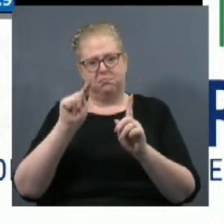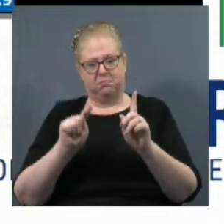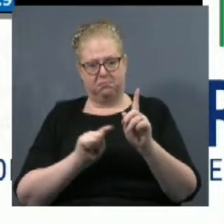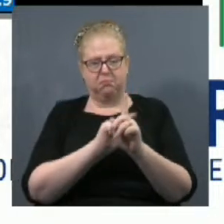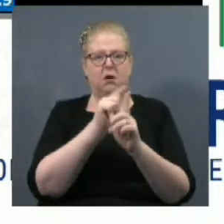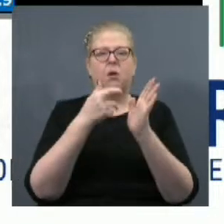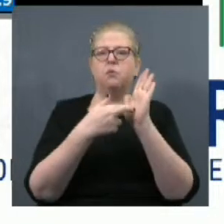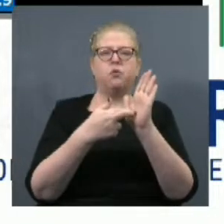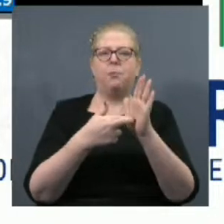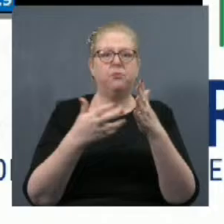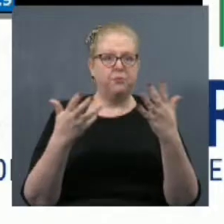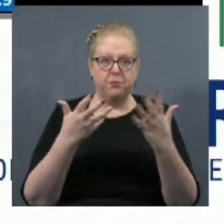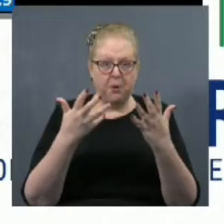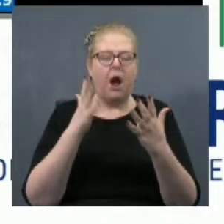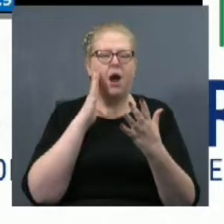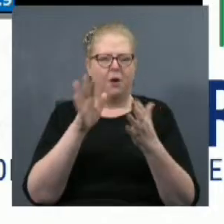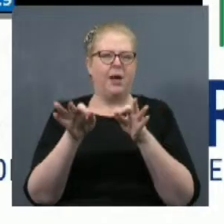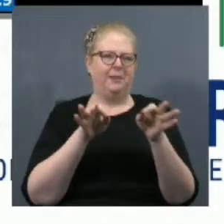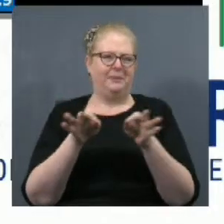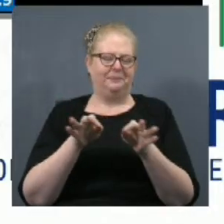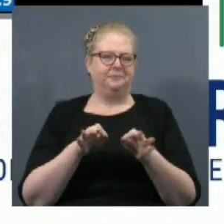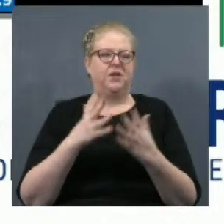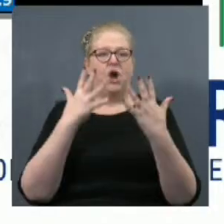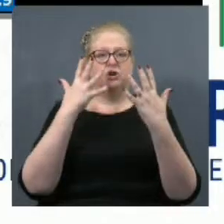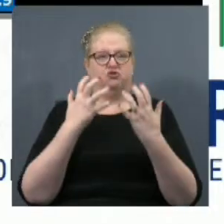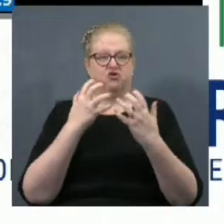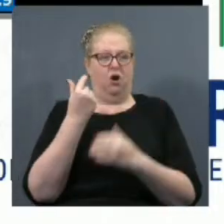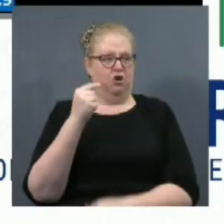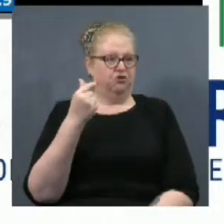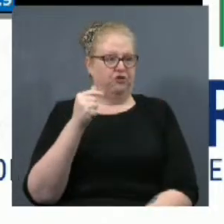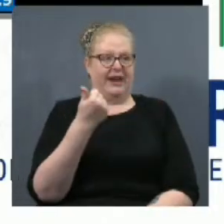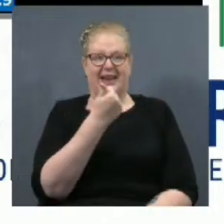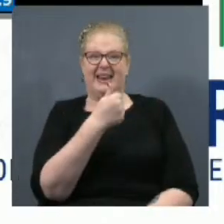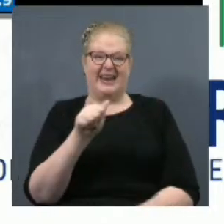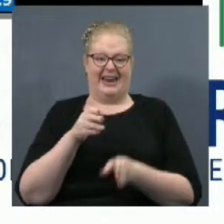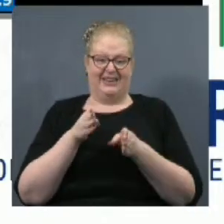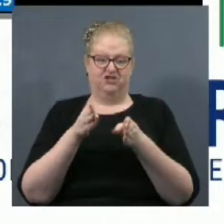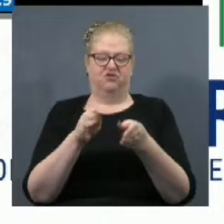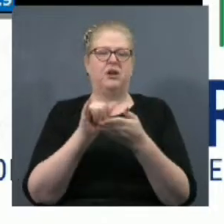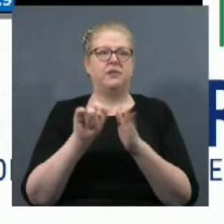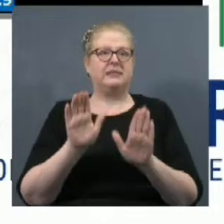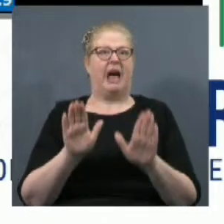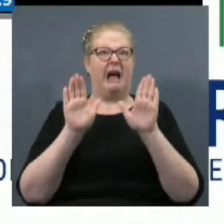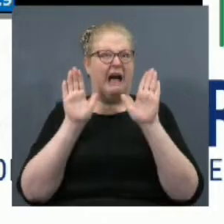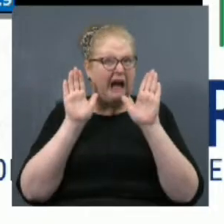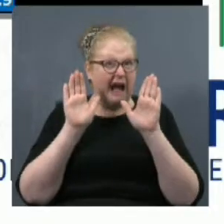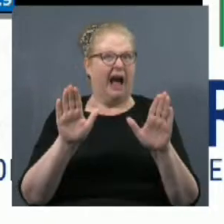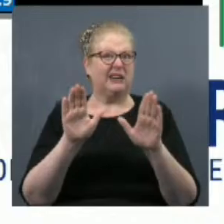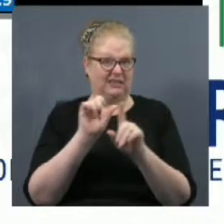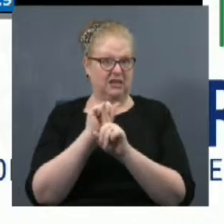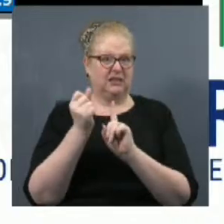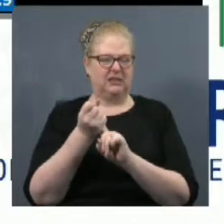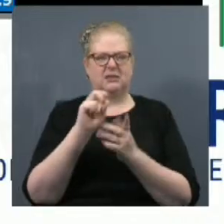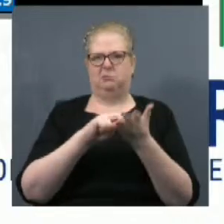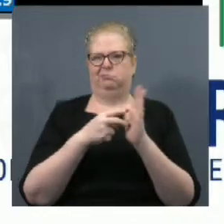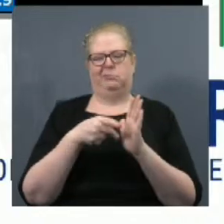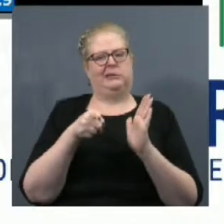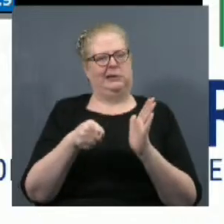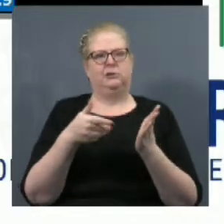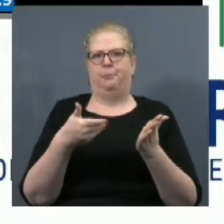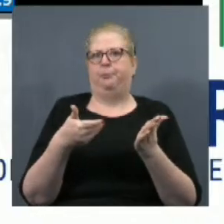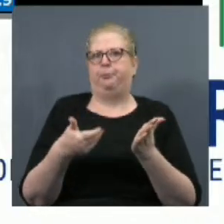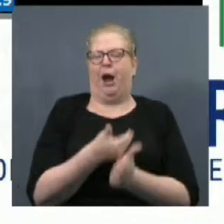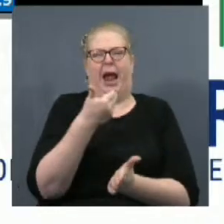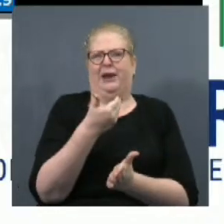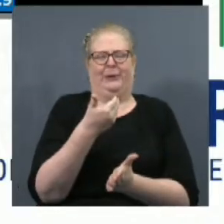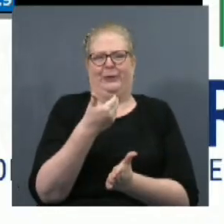the presentation. So the dark green is any street that is in excellent condition, which is basically brand new. And then